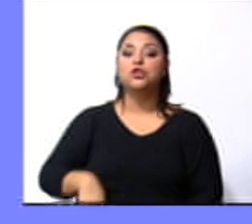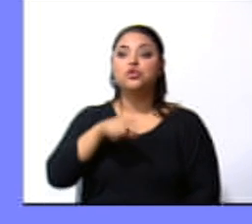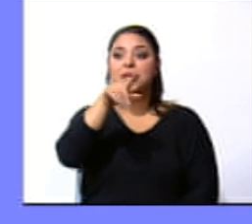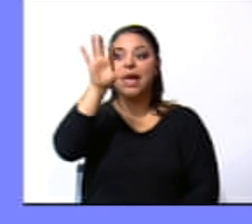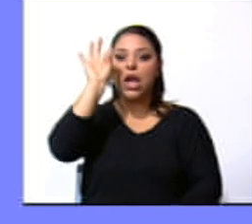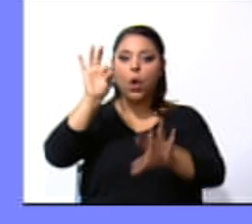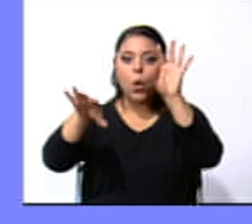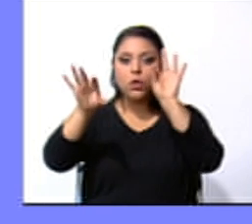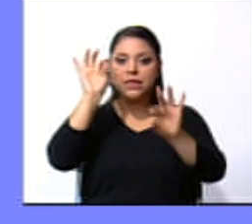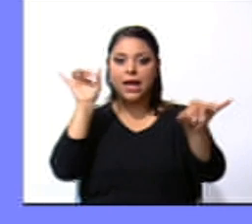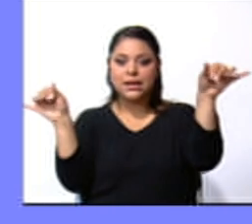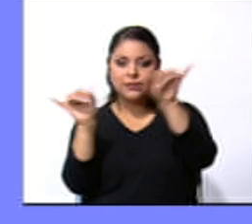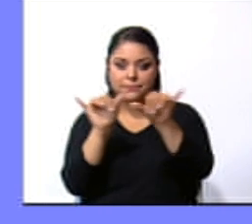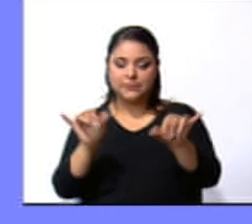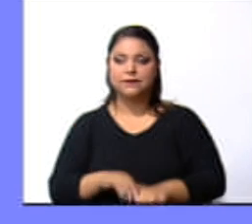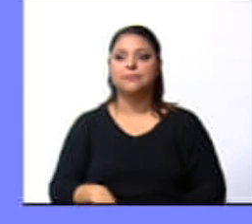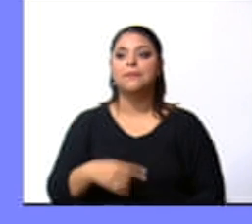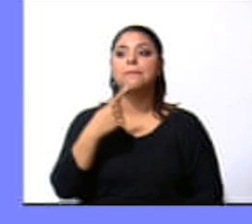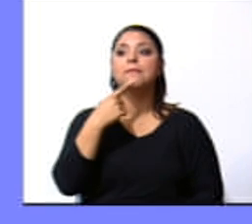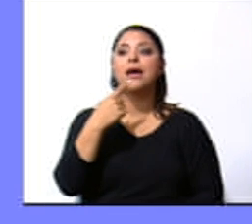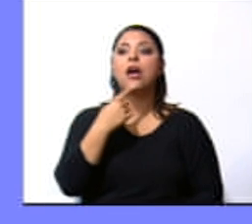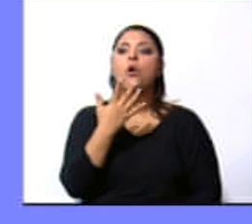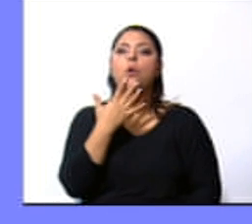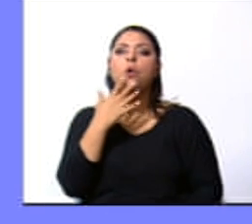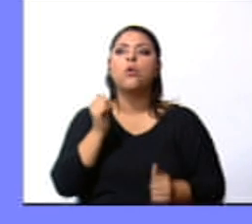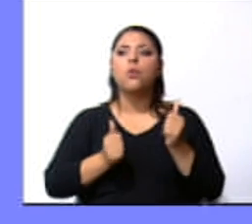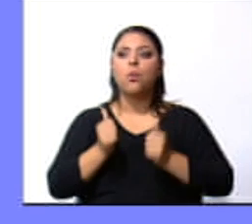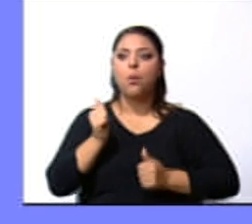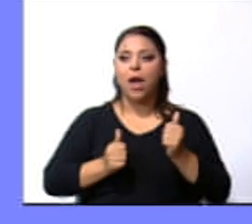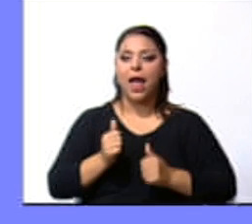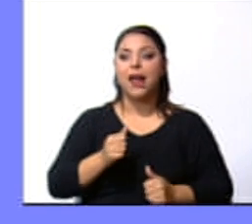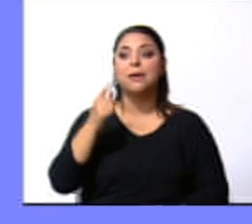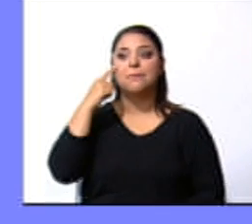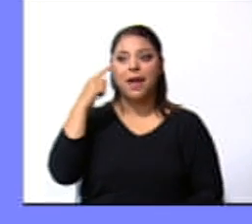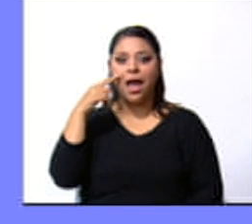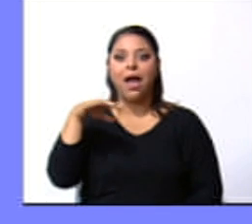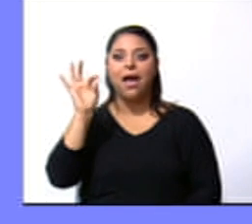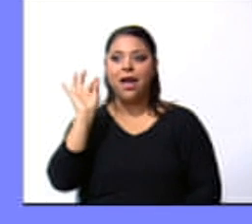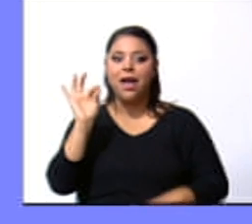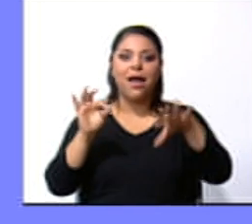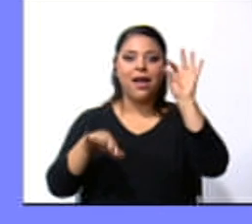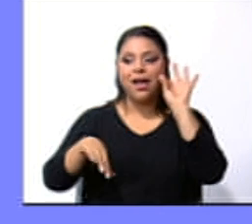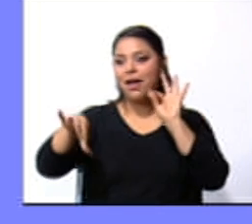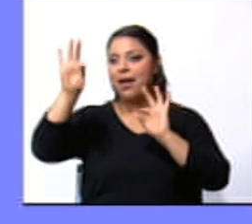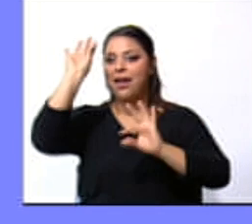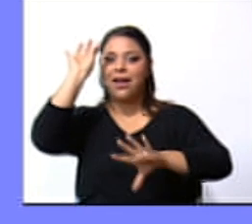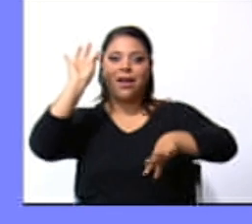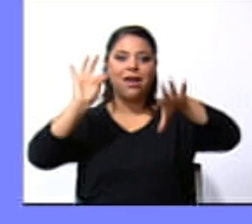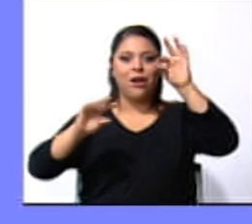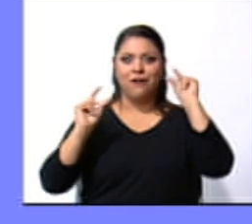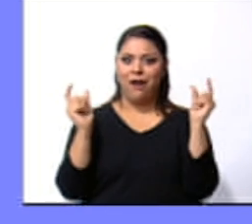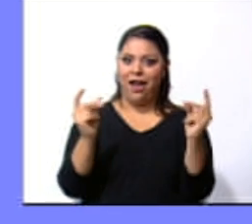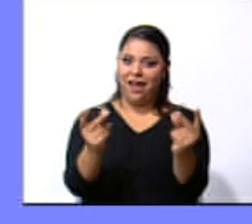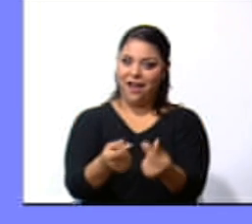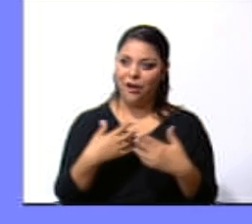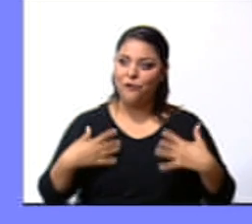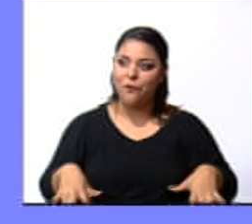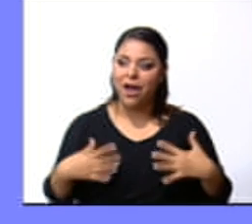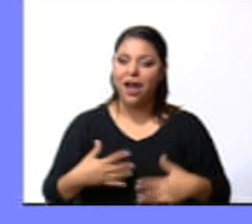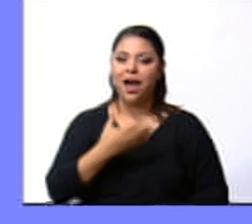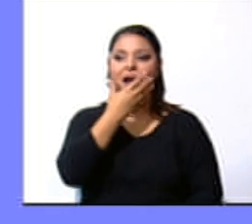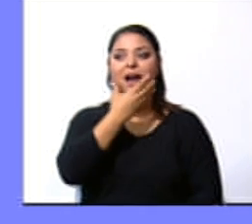Okay, so what about if we press those colors? Osvaldo, you're doing it very fast. Wow, you're really